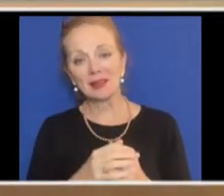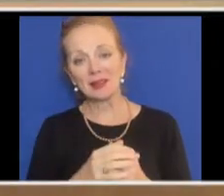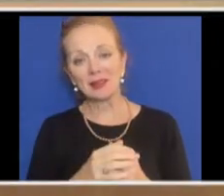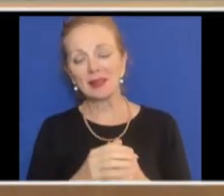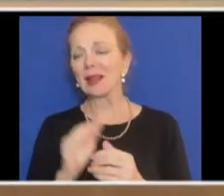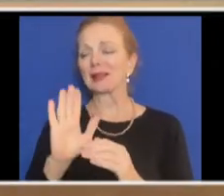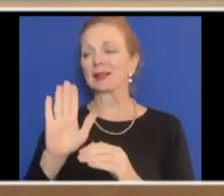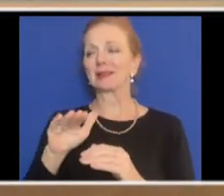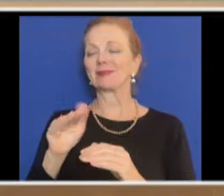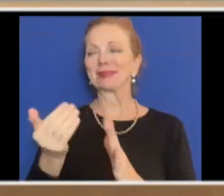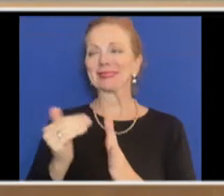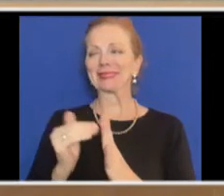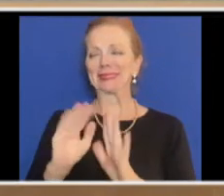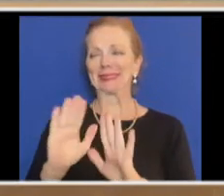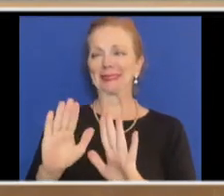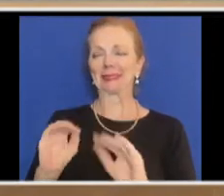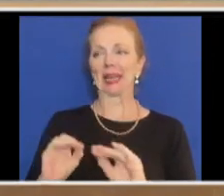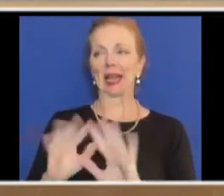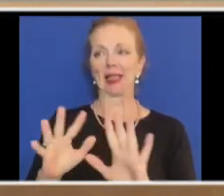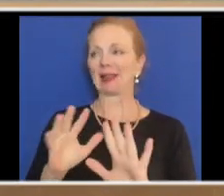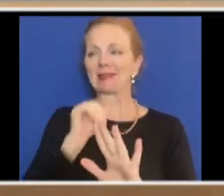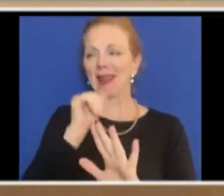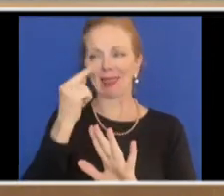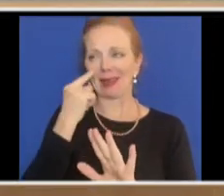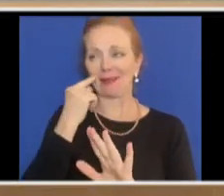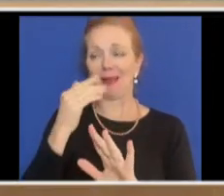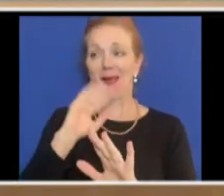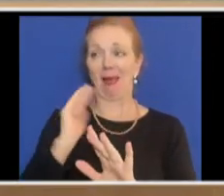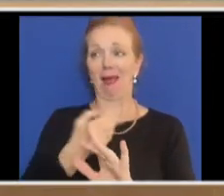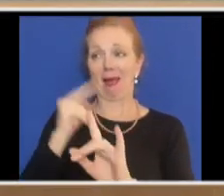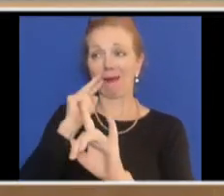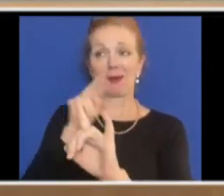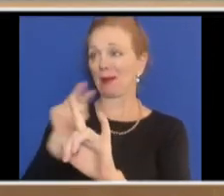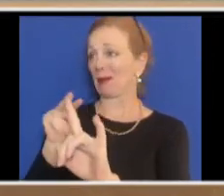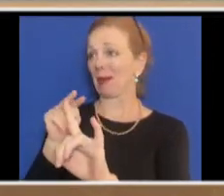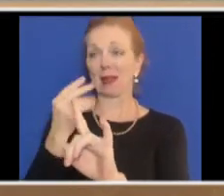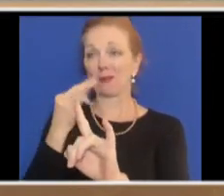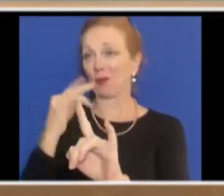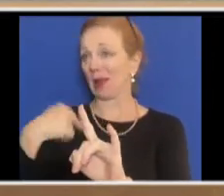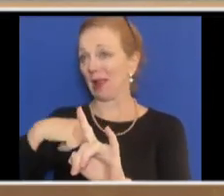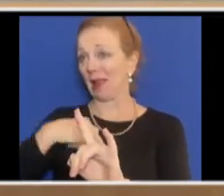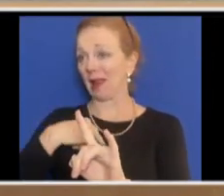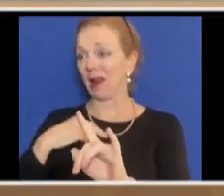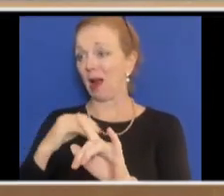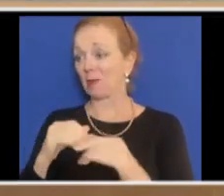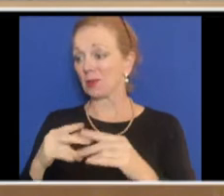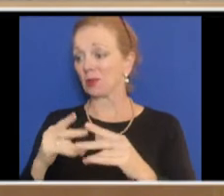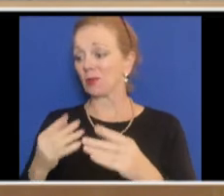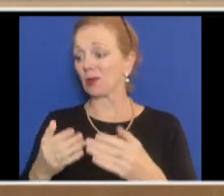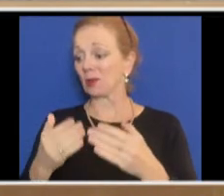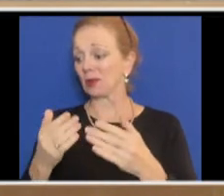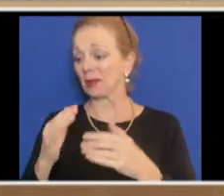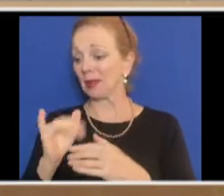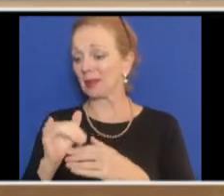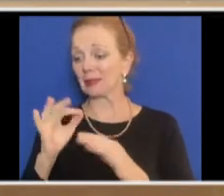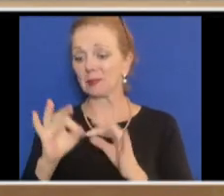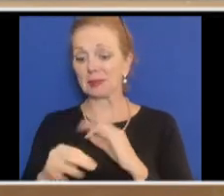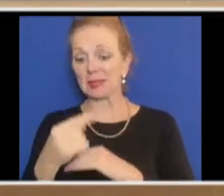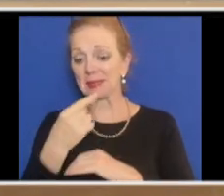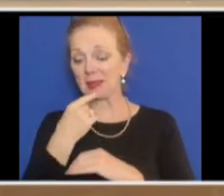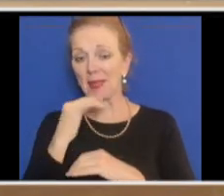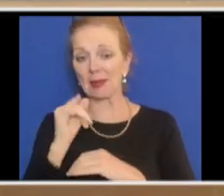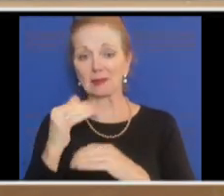to clarify I don't I don't think from our standpoint if we didn't have it if we had an opportunity to make a recommendation that simply said this